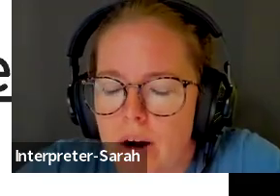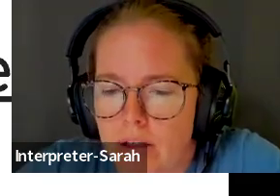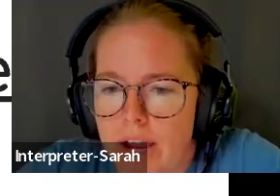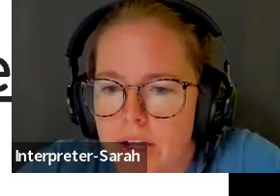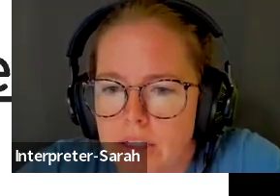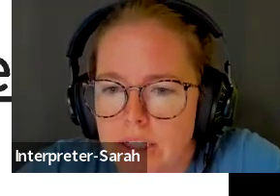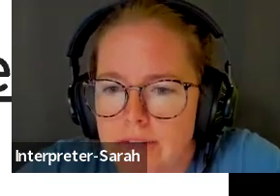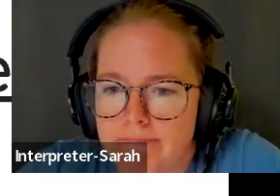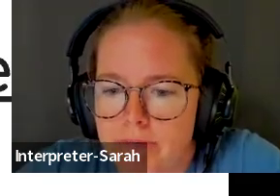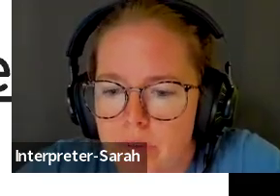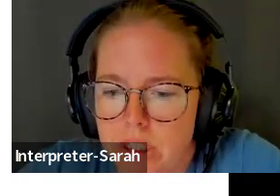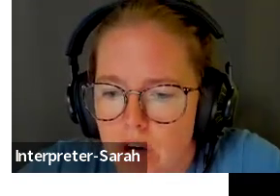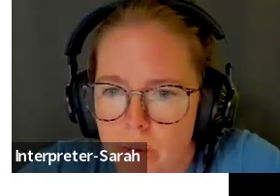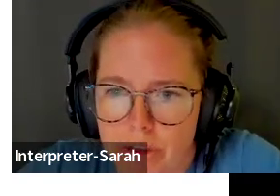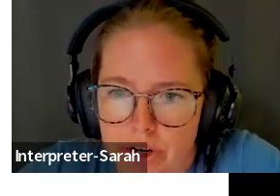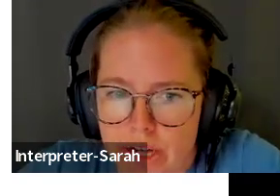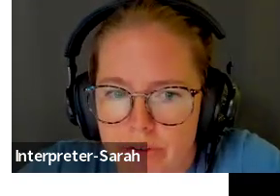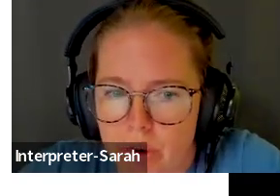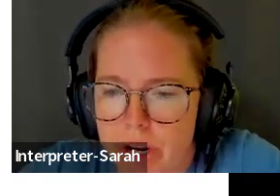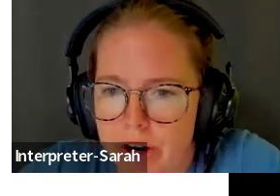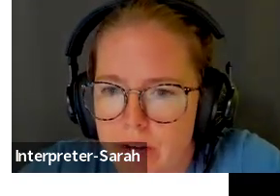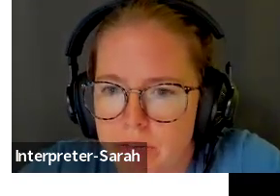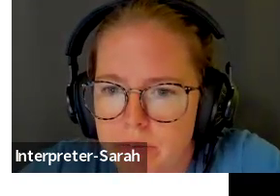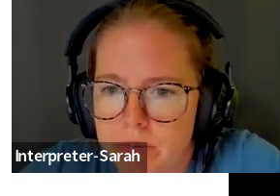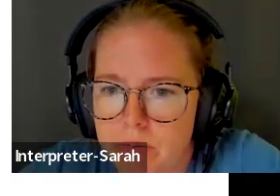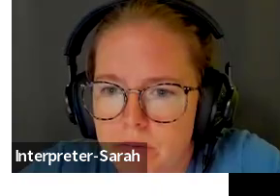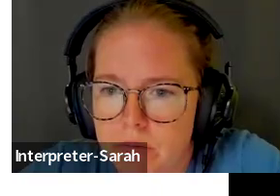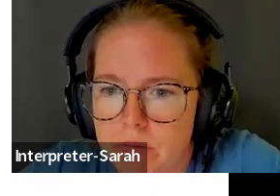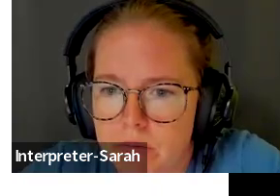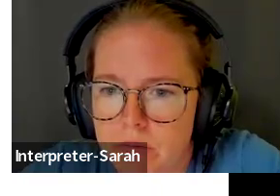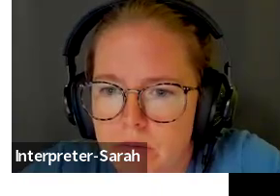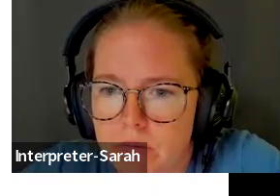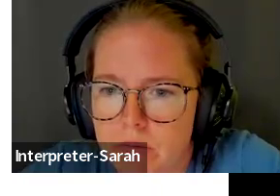to our clients from the start, whether you're deaf or hearing.